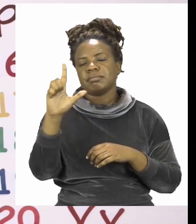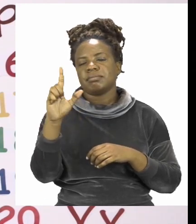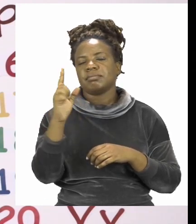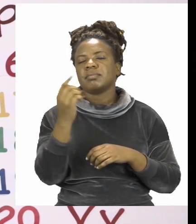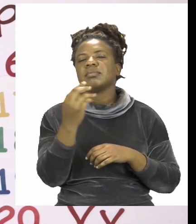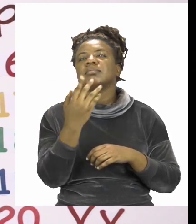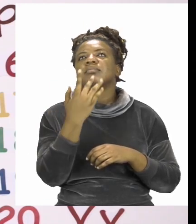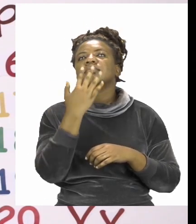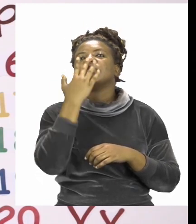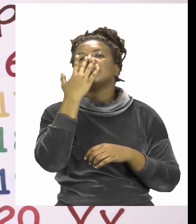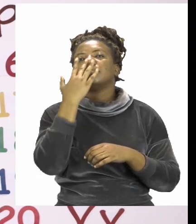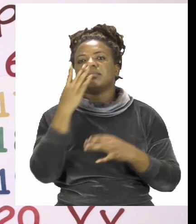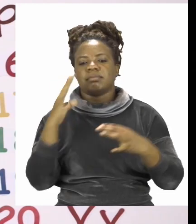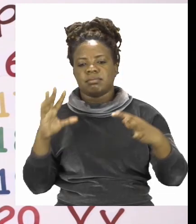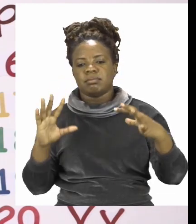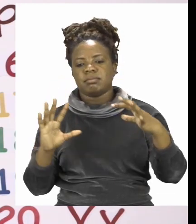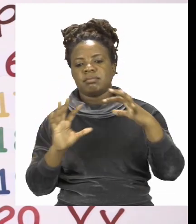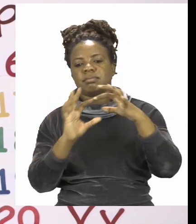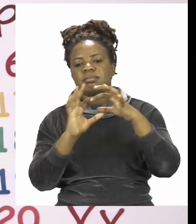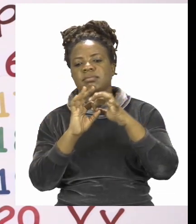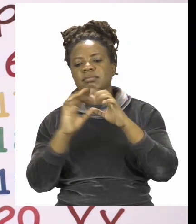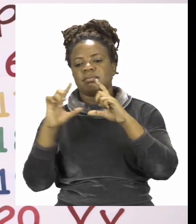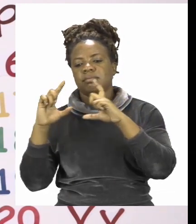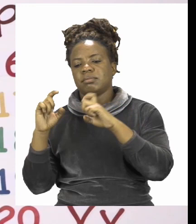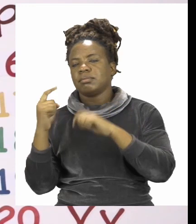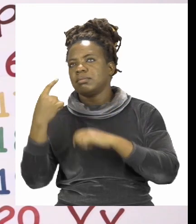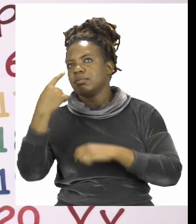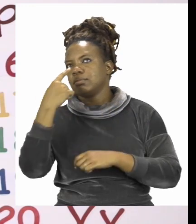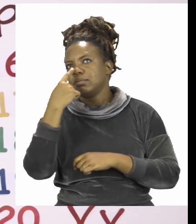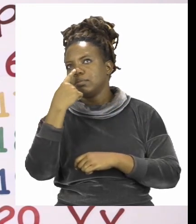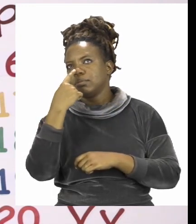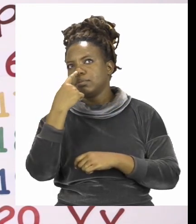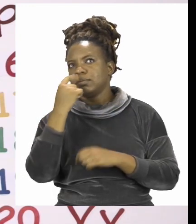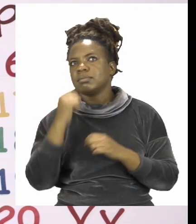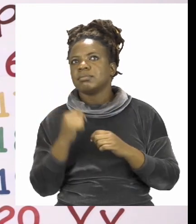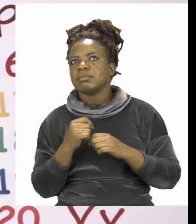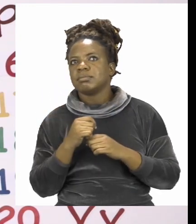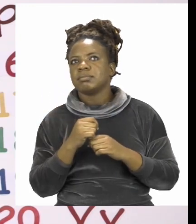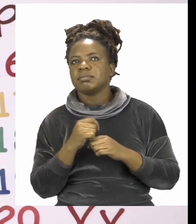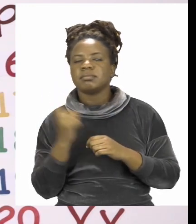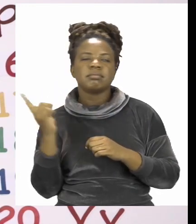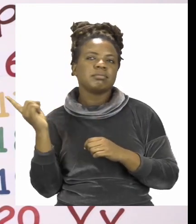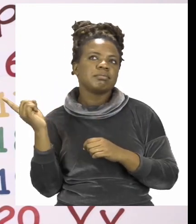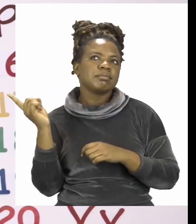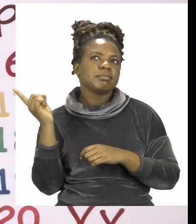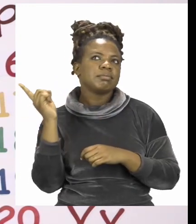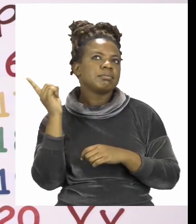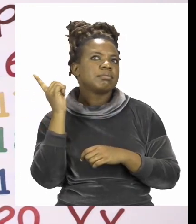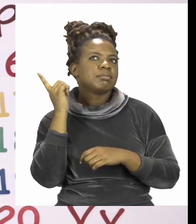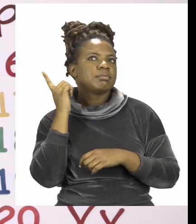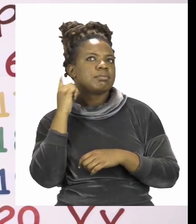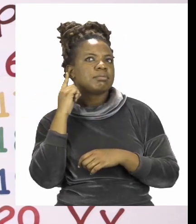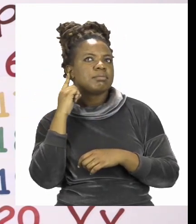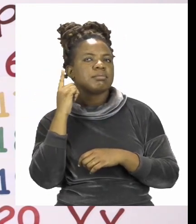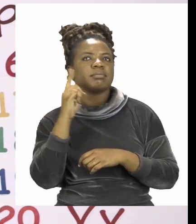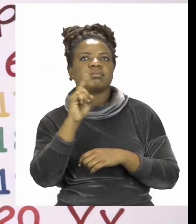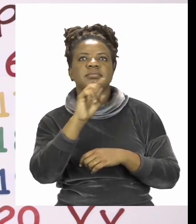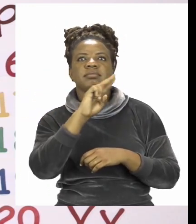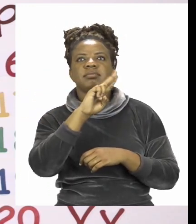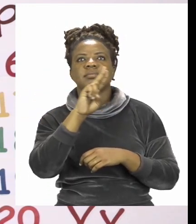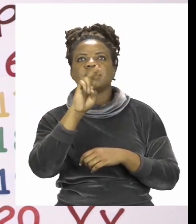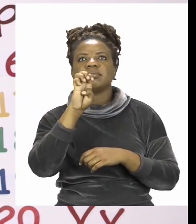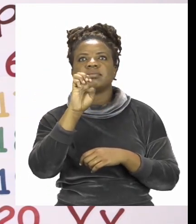picture of the nose. The next one is the word hear. Now we